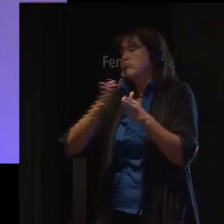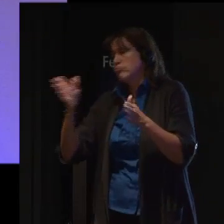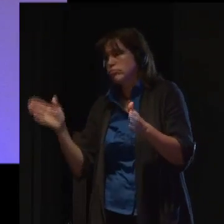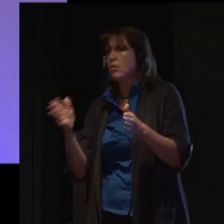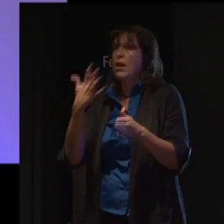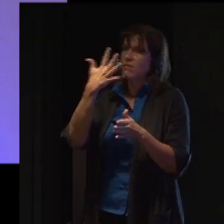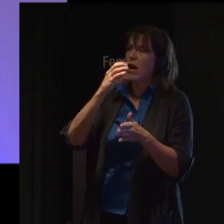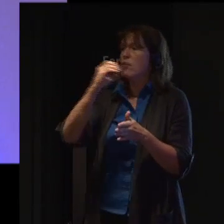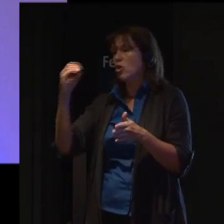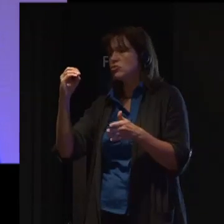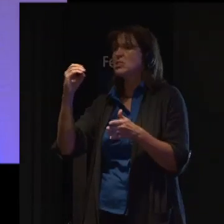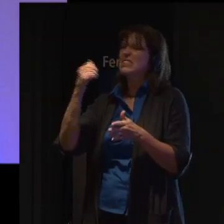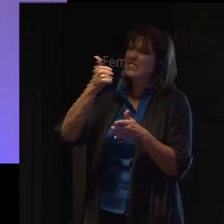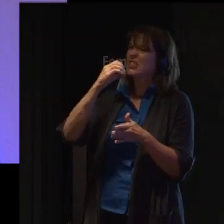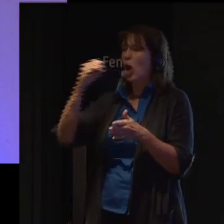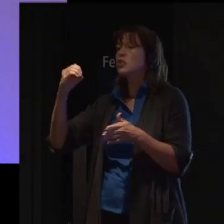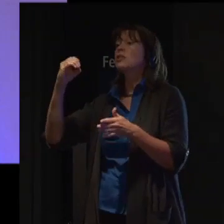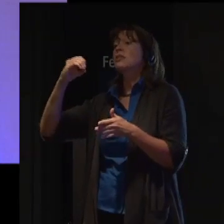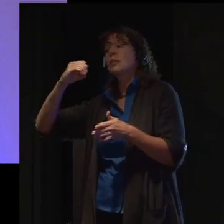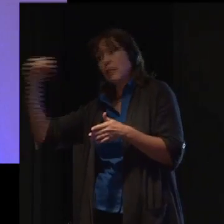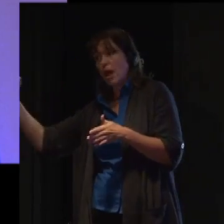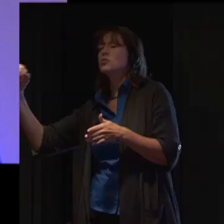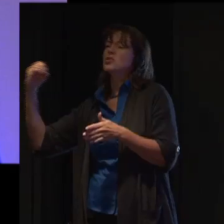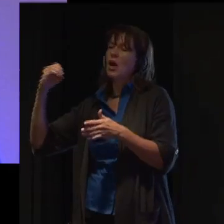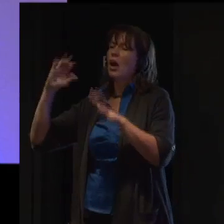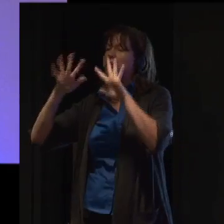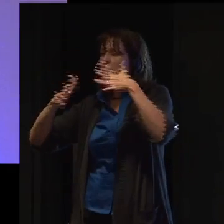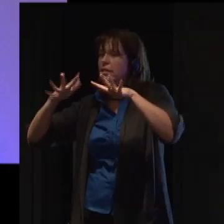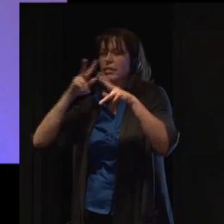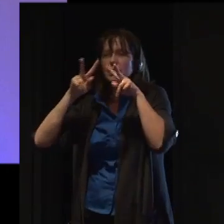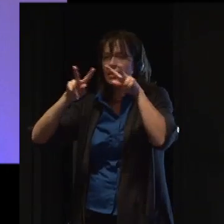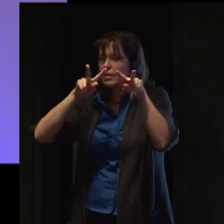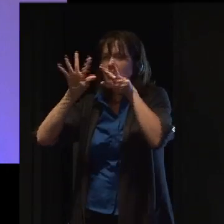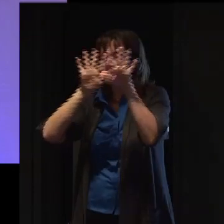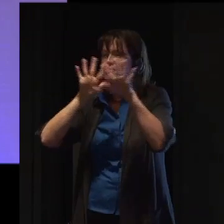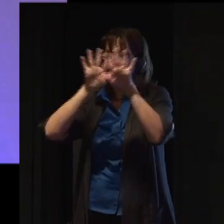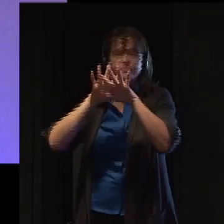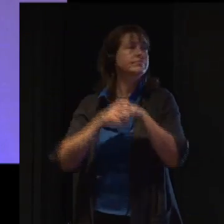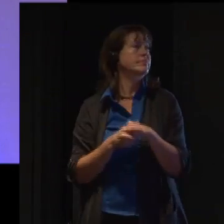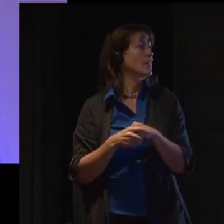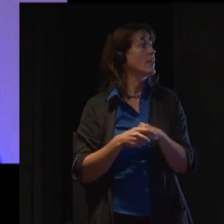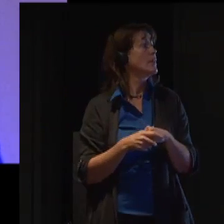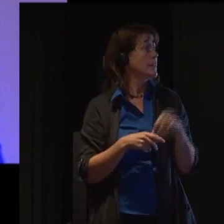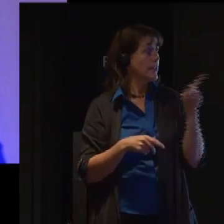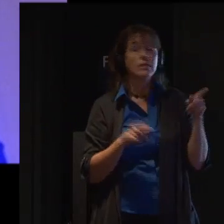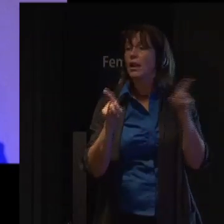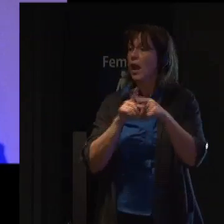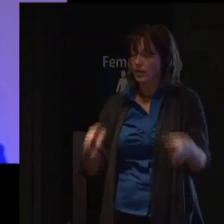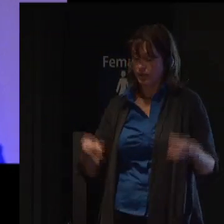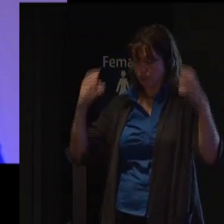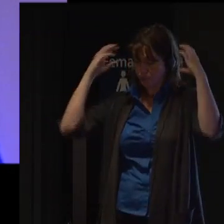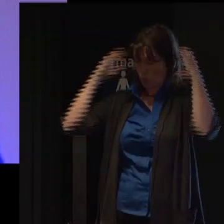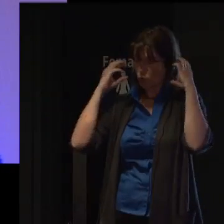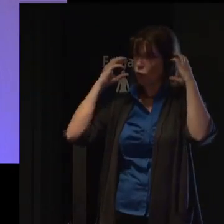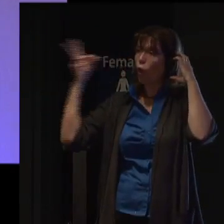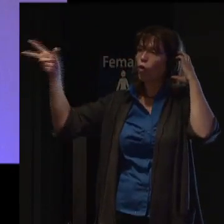to 600,000. We have the radio receiver in the stadium. Just you can see